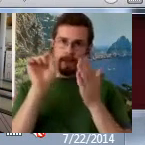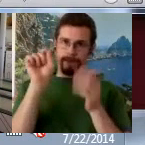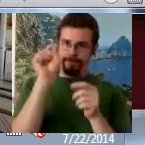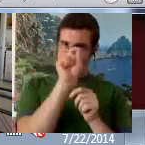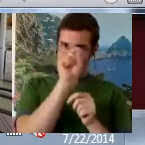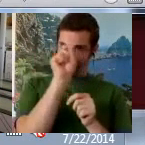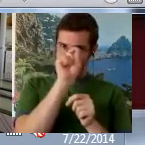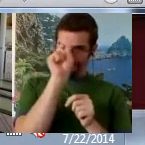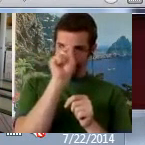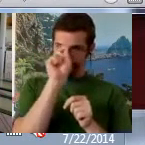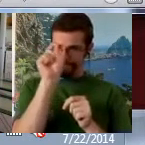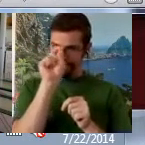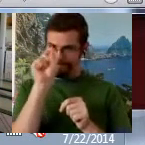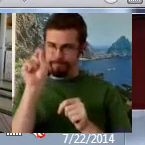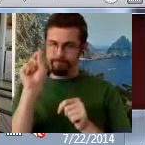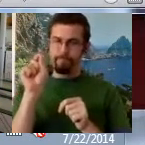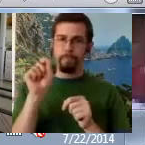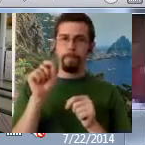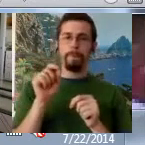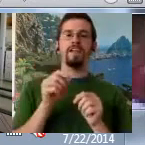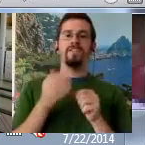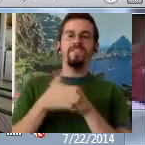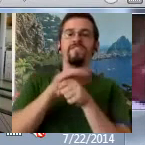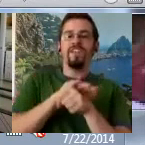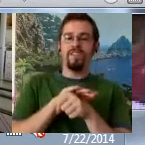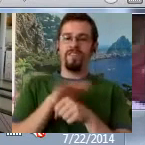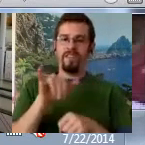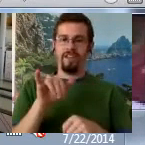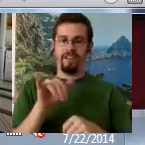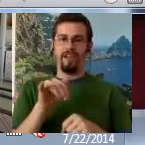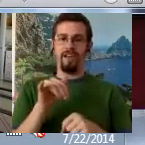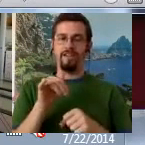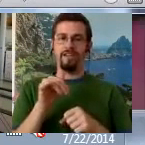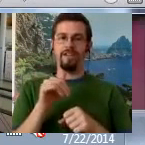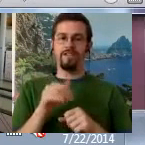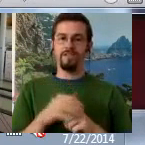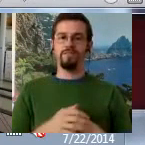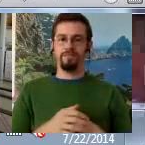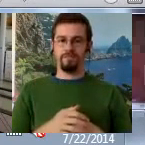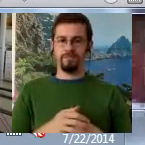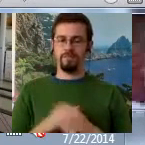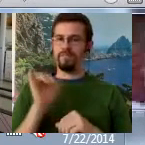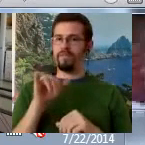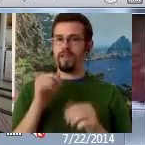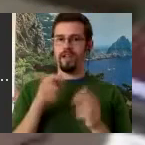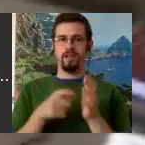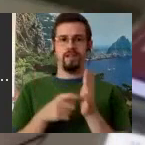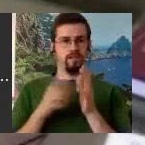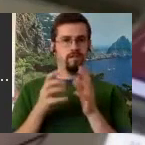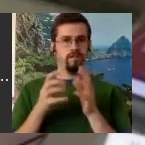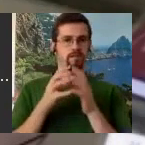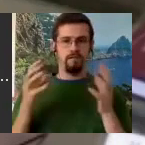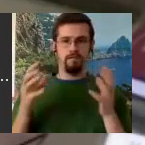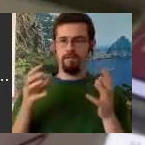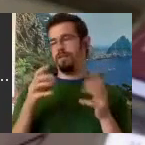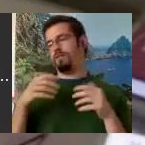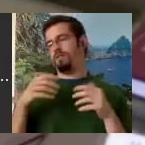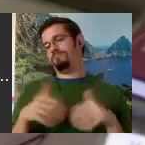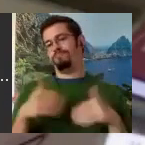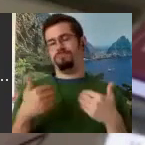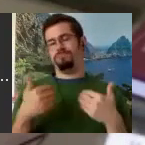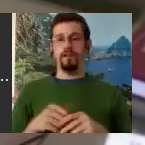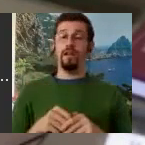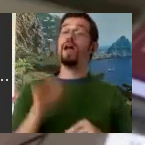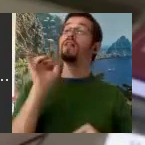every tail. It's that's the amount of work that's realized here, phenomenal. Yeah, that